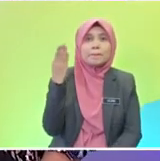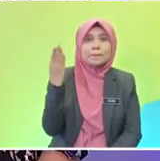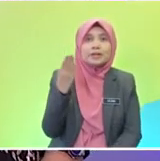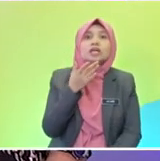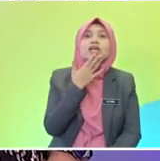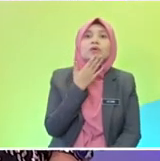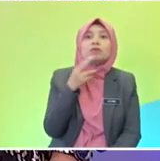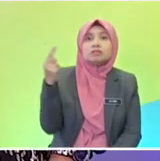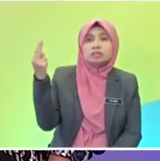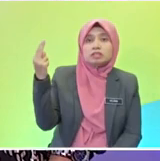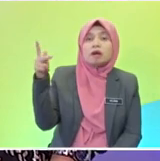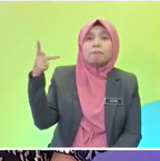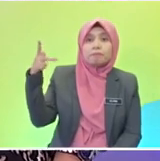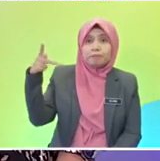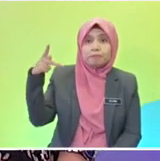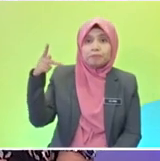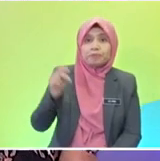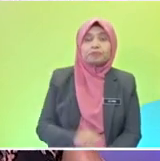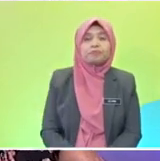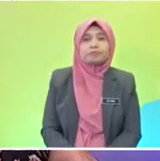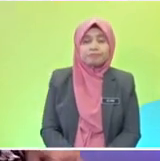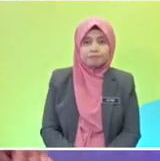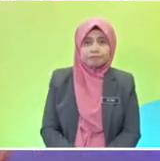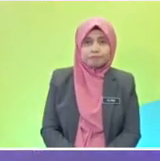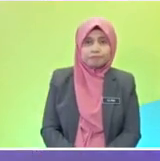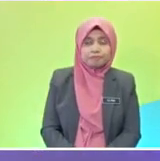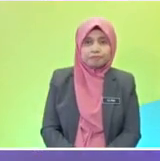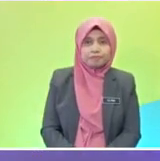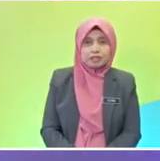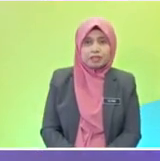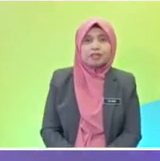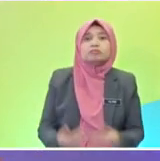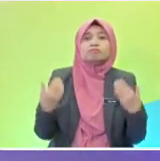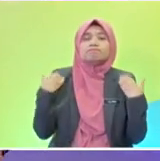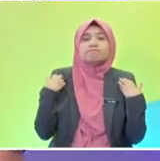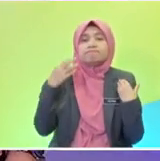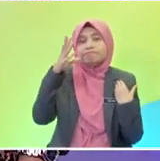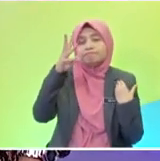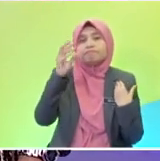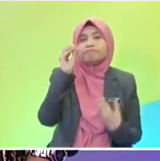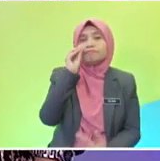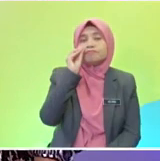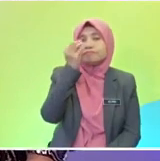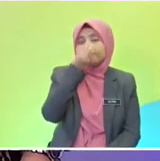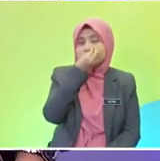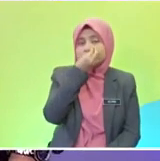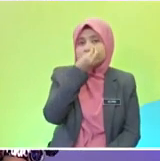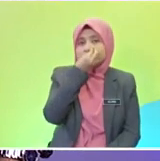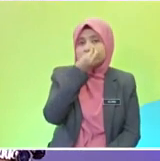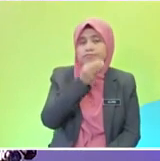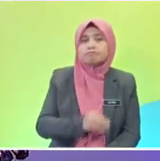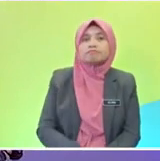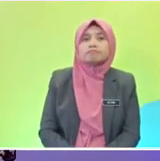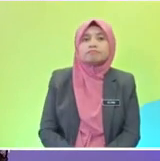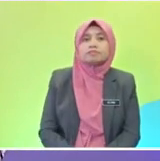Okay. Okay, I think that's all. I have with me six flowers. Six flowers. I have with me here